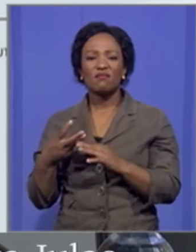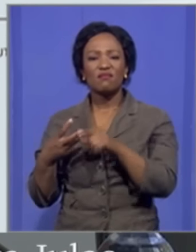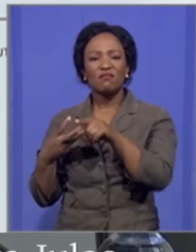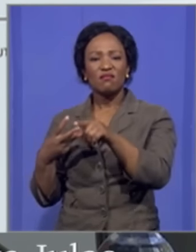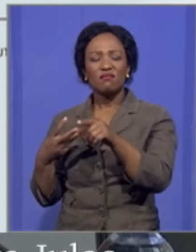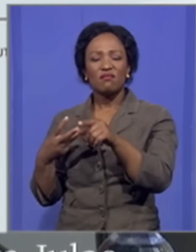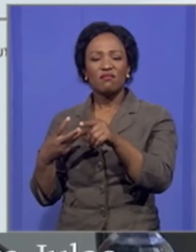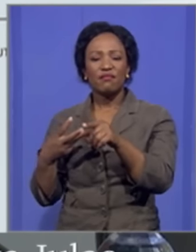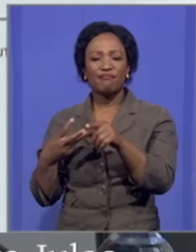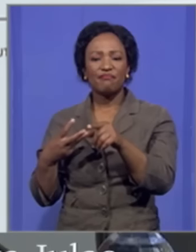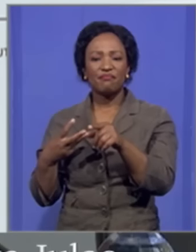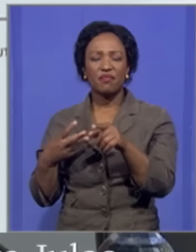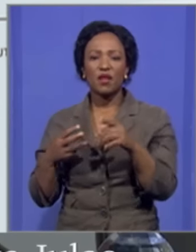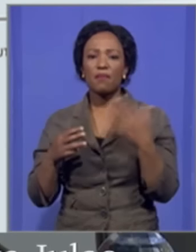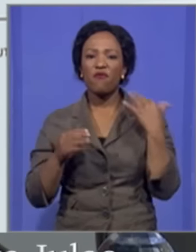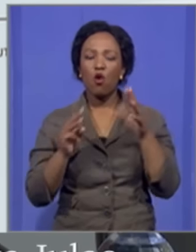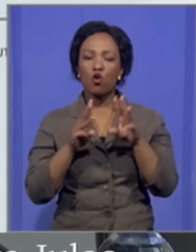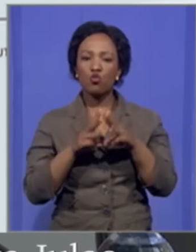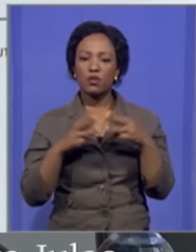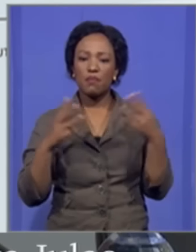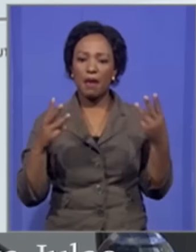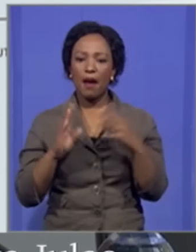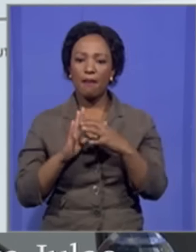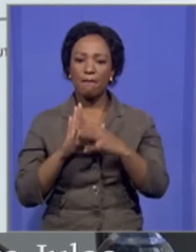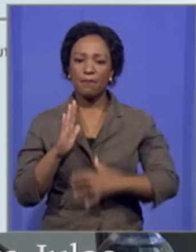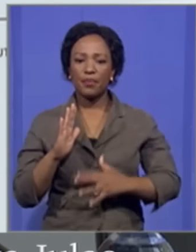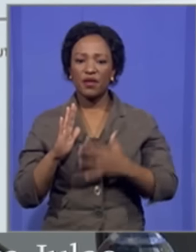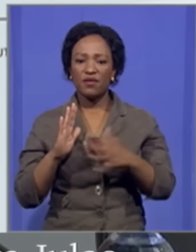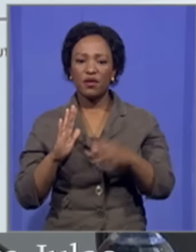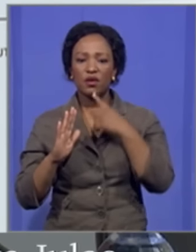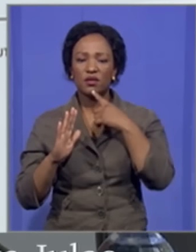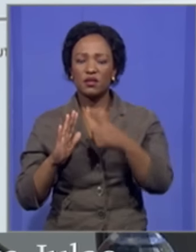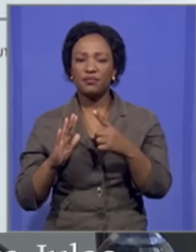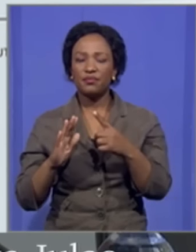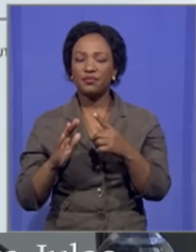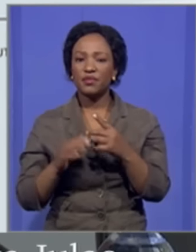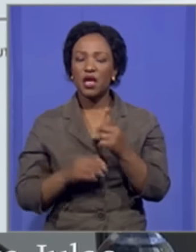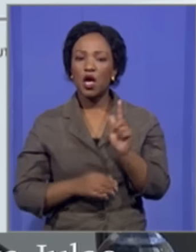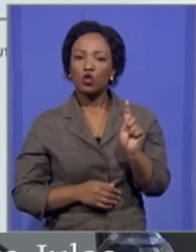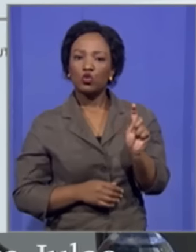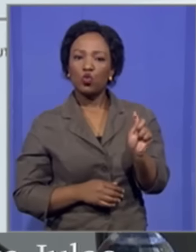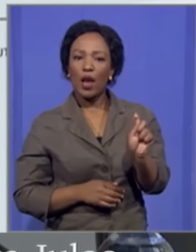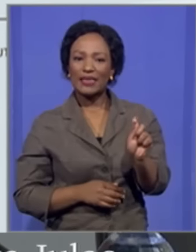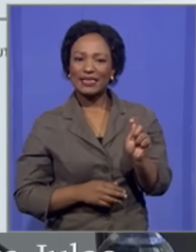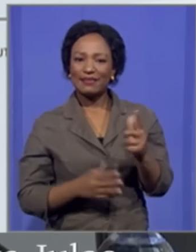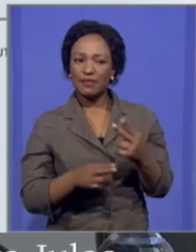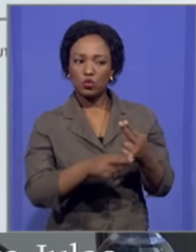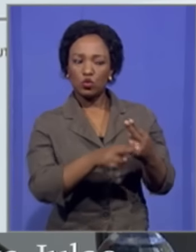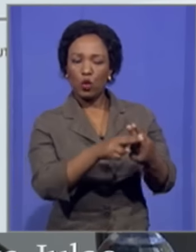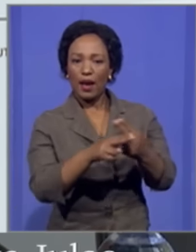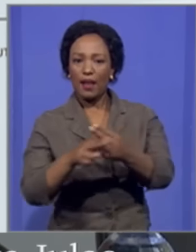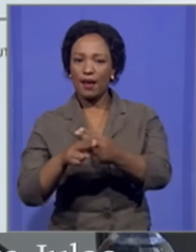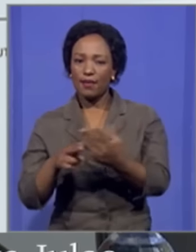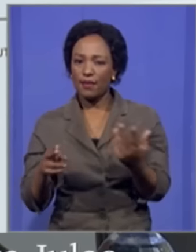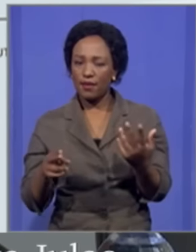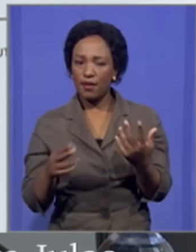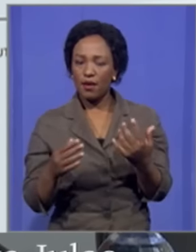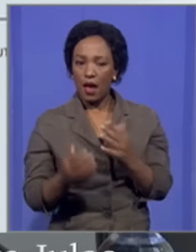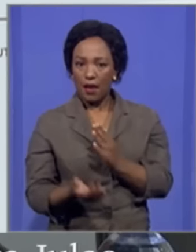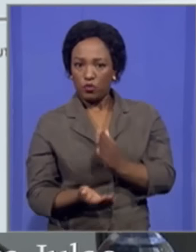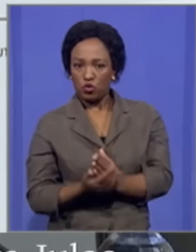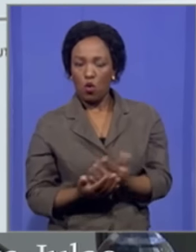was in the newspapers was the number of toilets. I am sure that by now the number of toilets